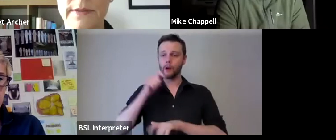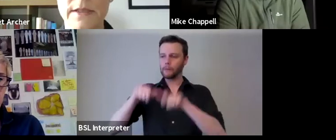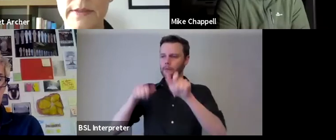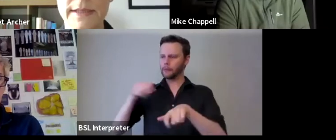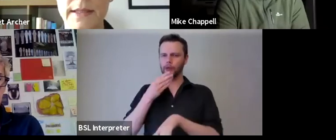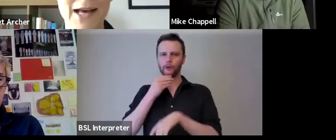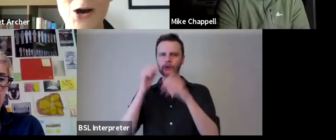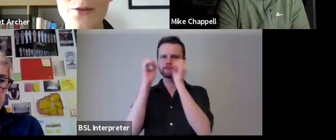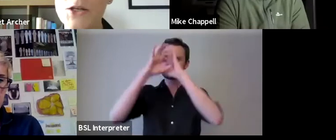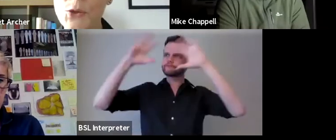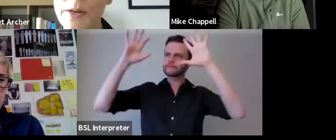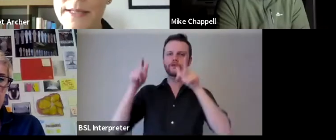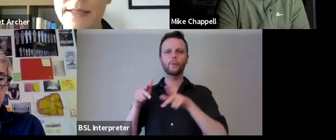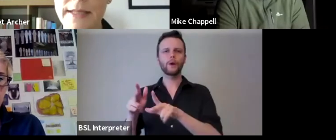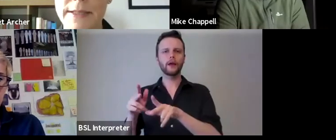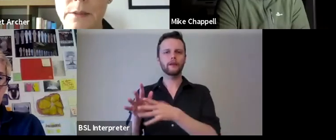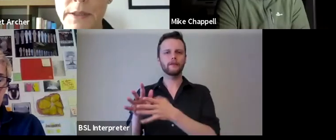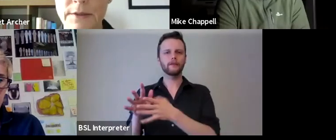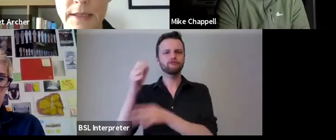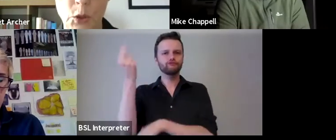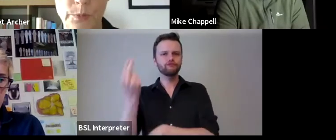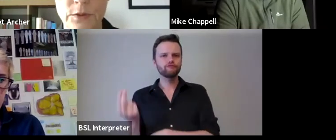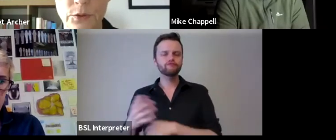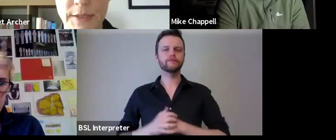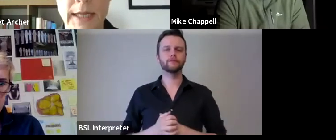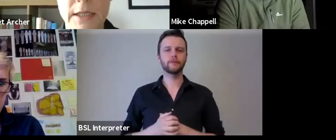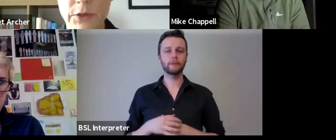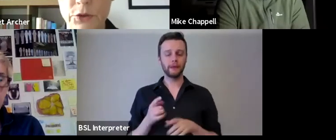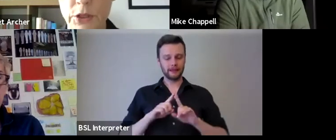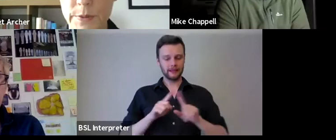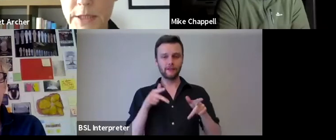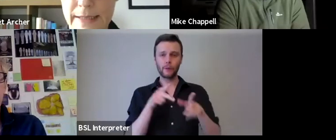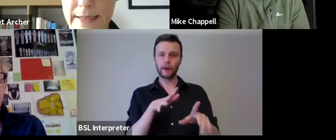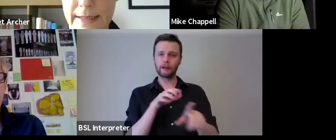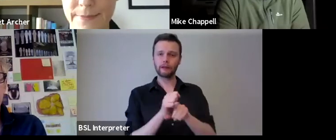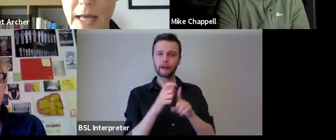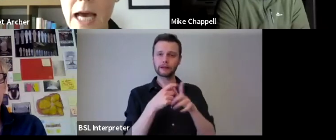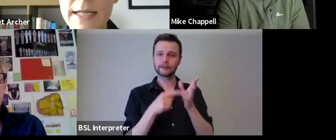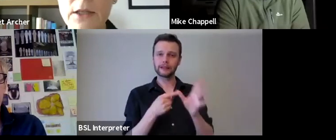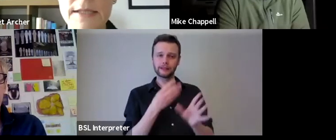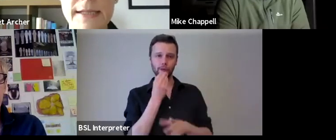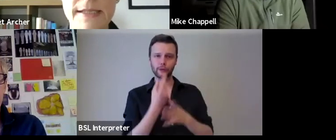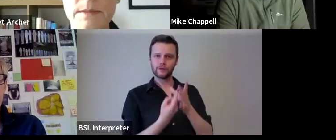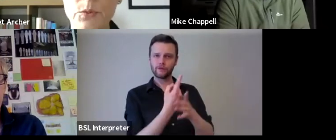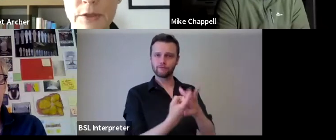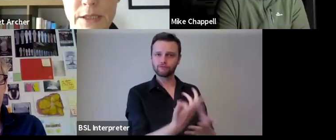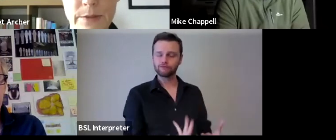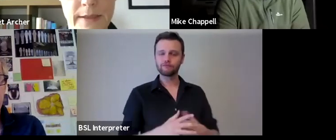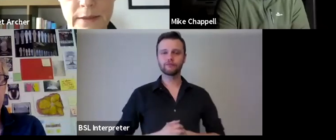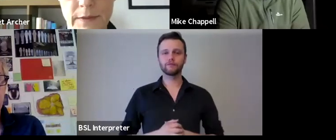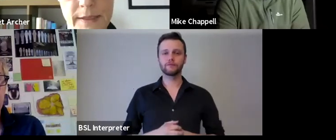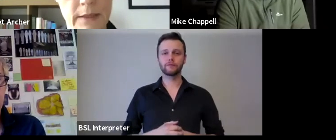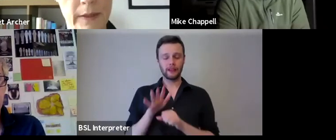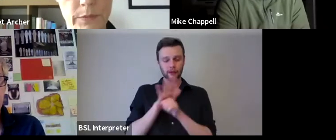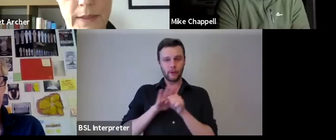and the creative industries? Are there new ways that data could be used to open doors to future opportunities? And this context is important to